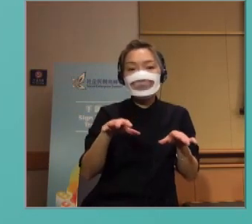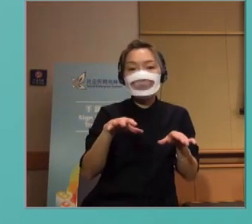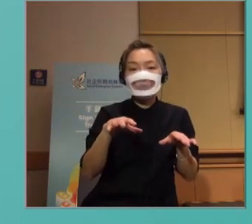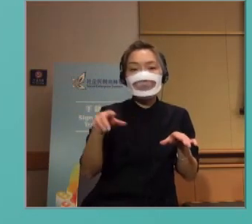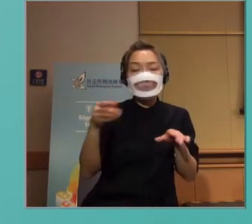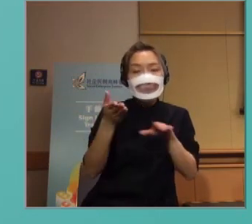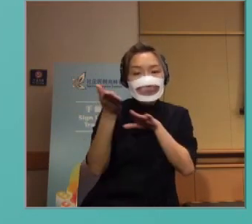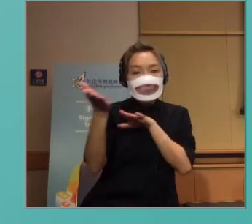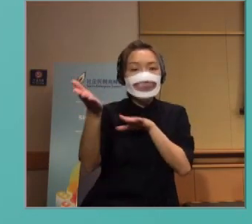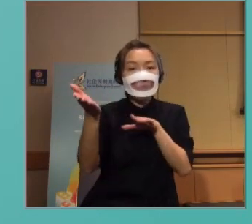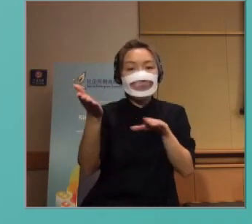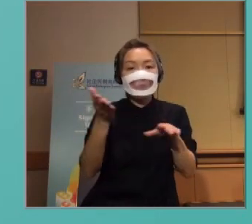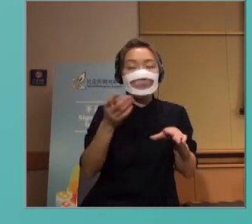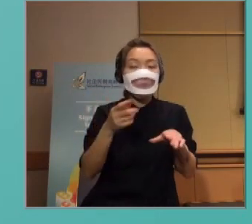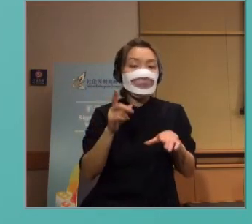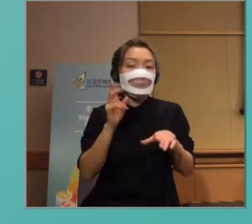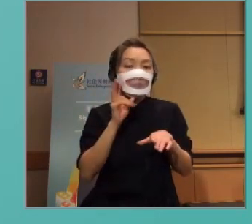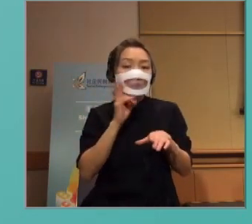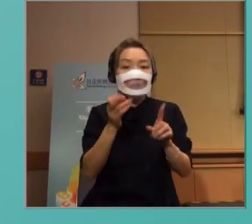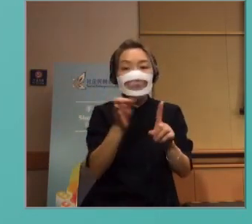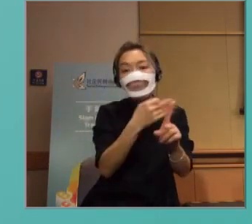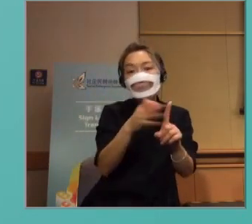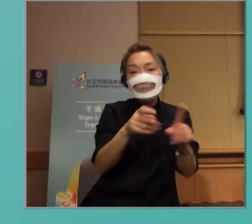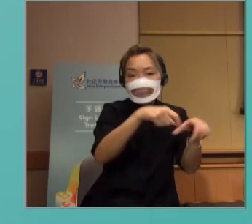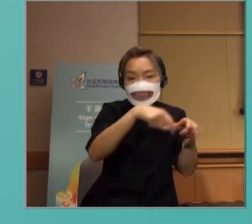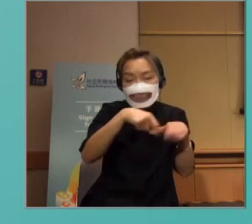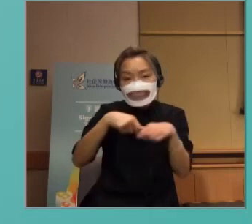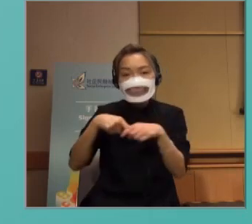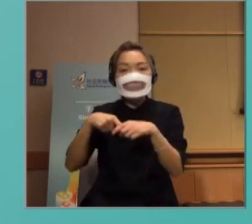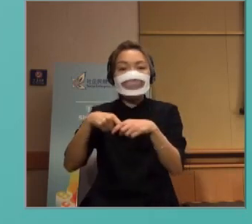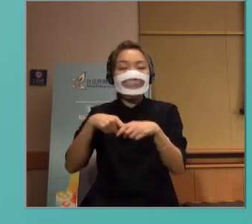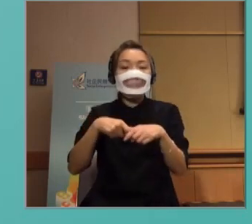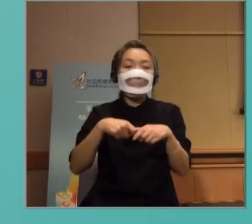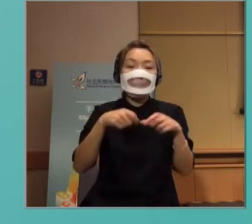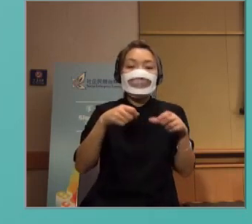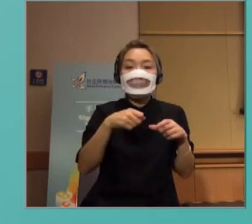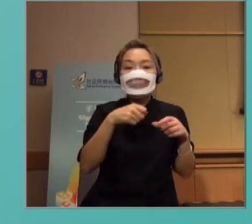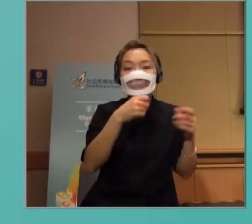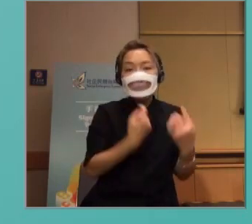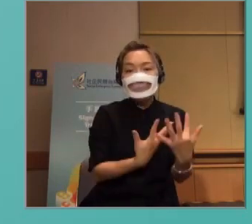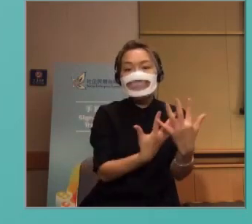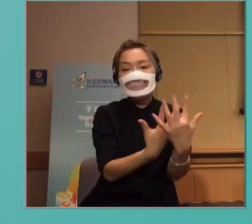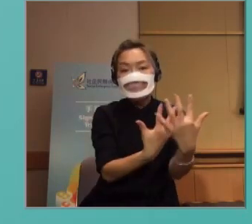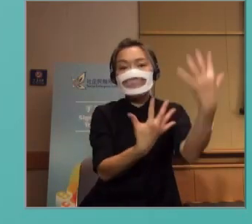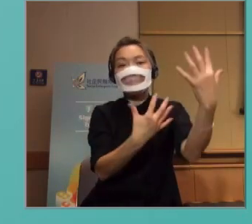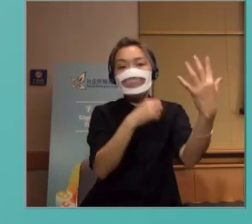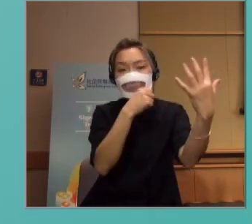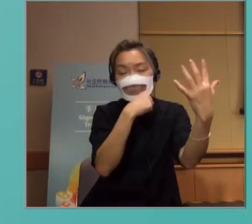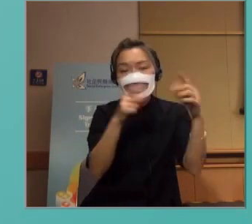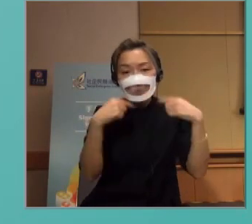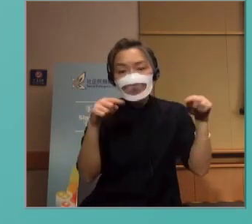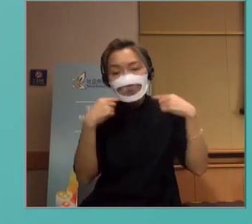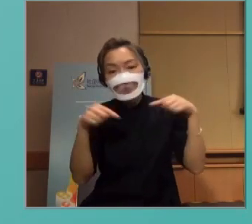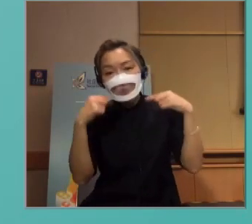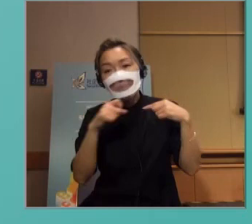concerts, all they can do is take a photo of the ticketing stub and show that I have donated for this cause. By having